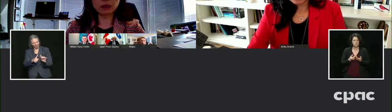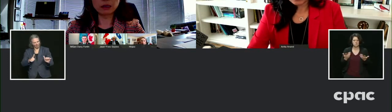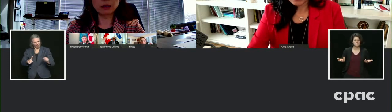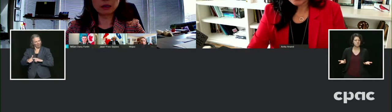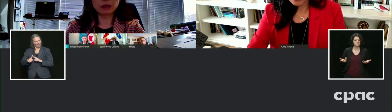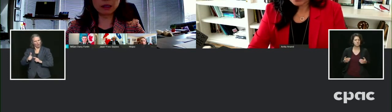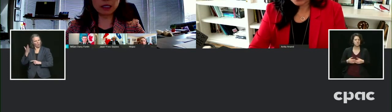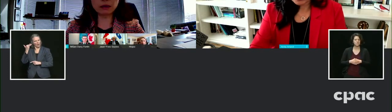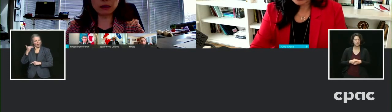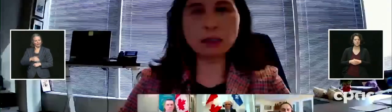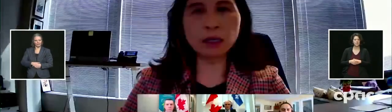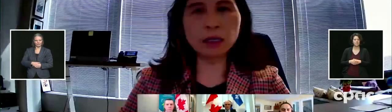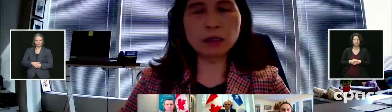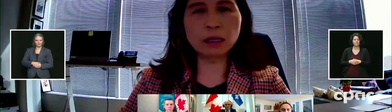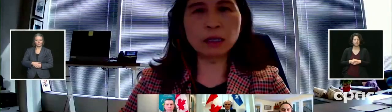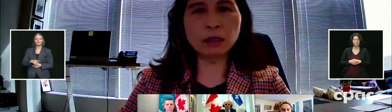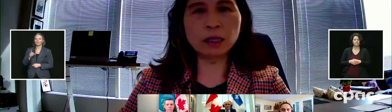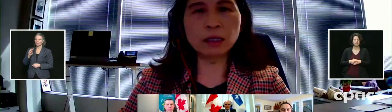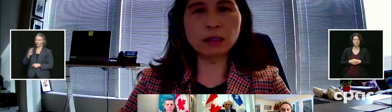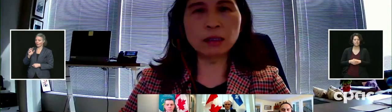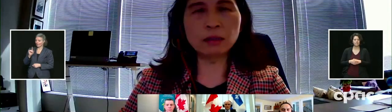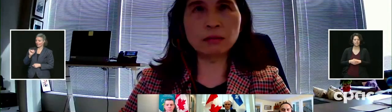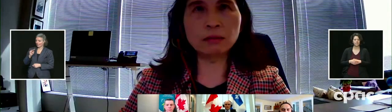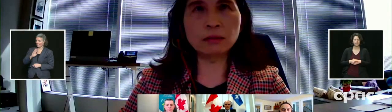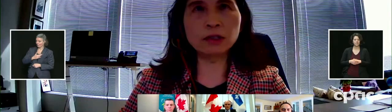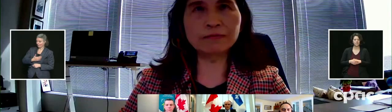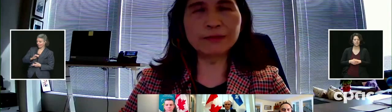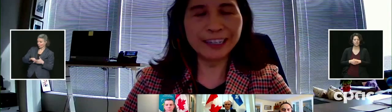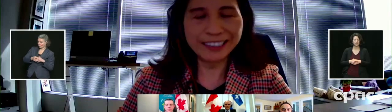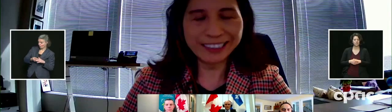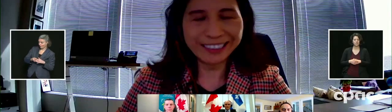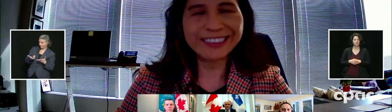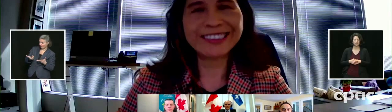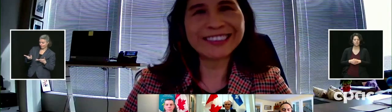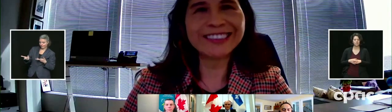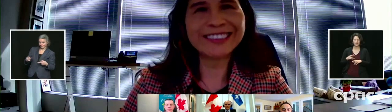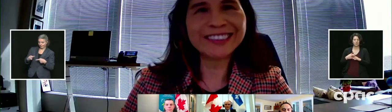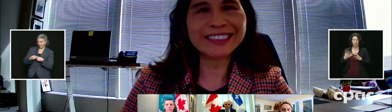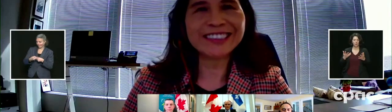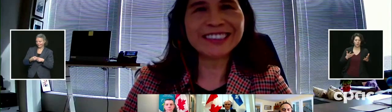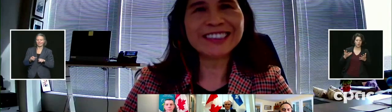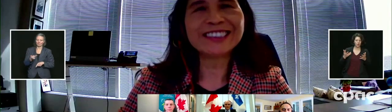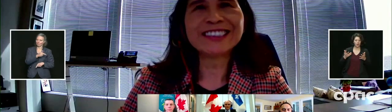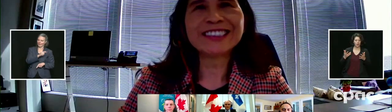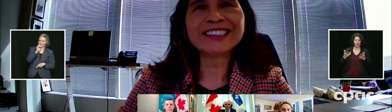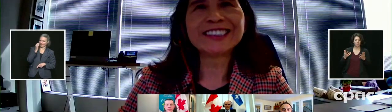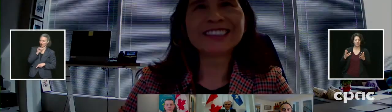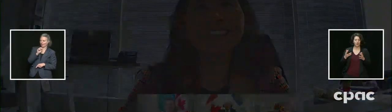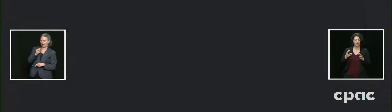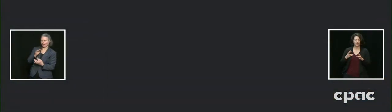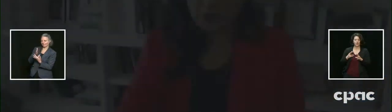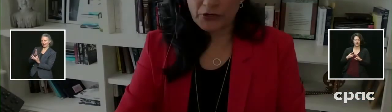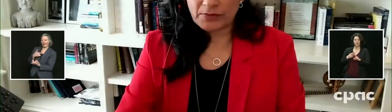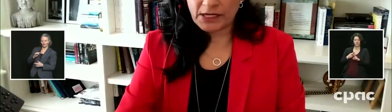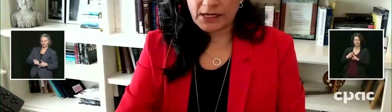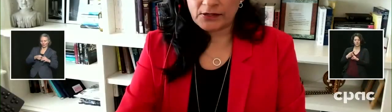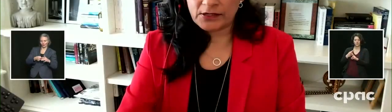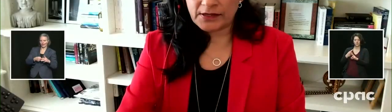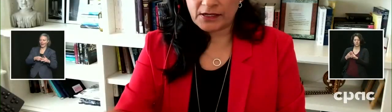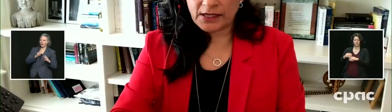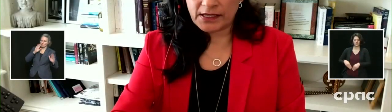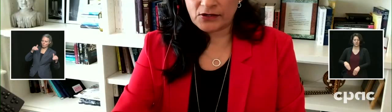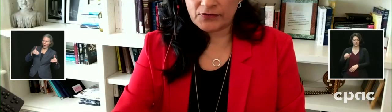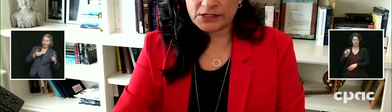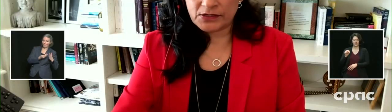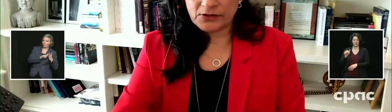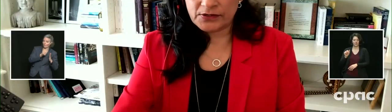So maybe I'll start and oh. You know, maybe I'll start because I'll just talk about the procurement angle and then